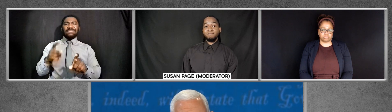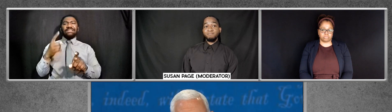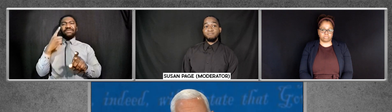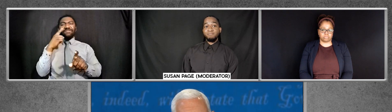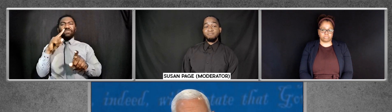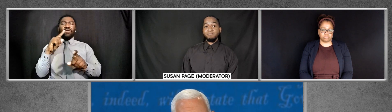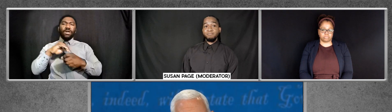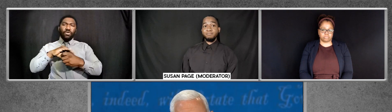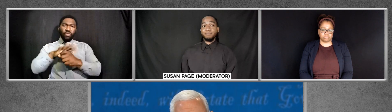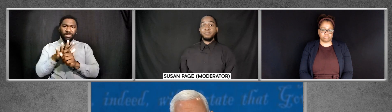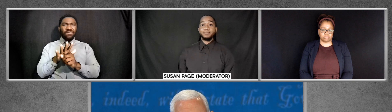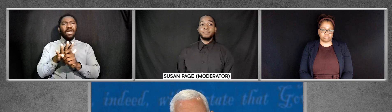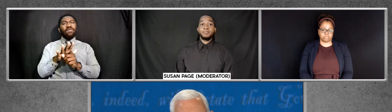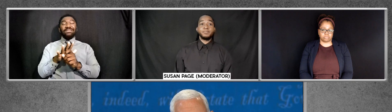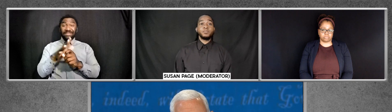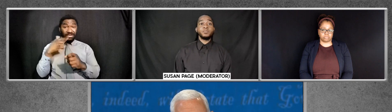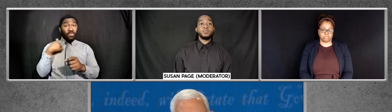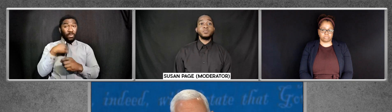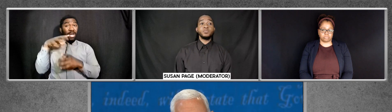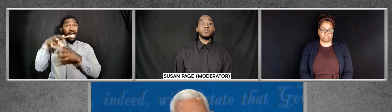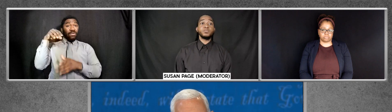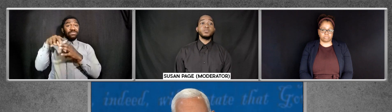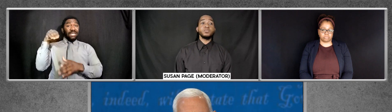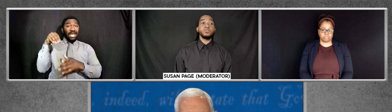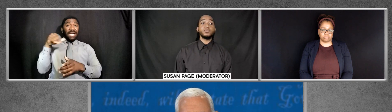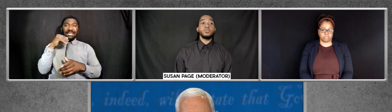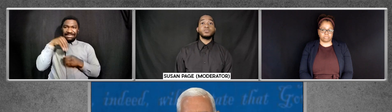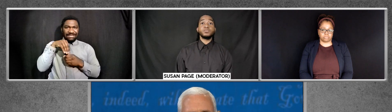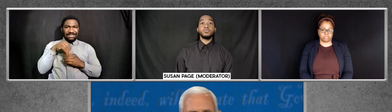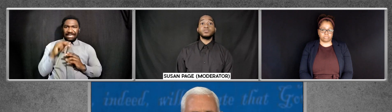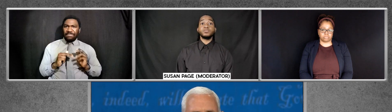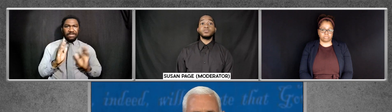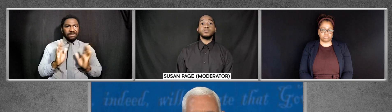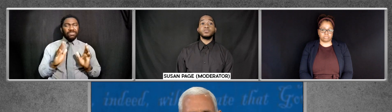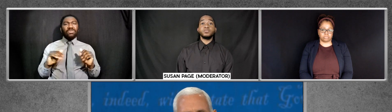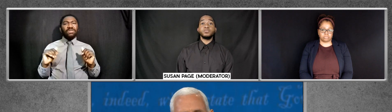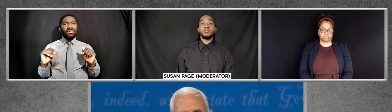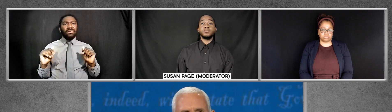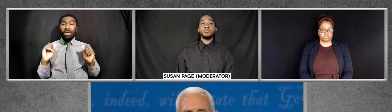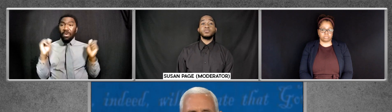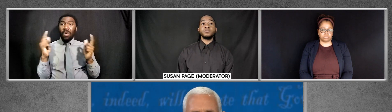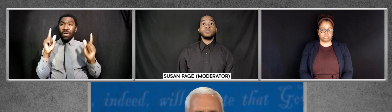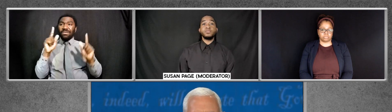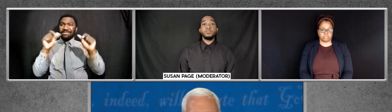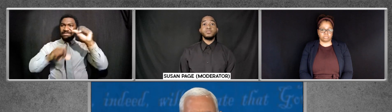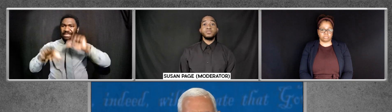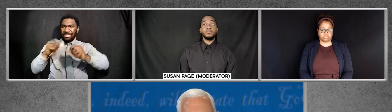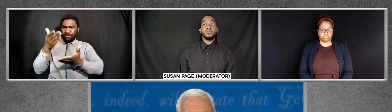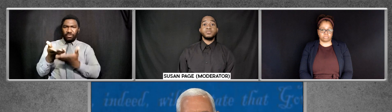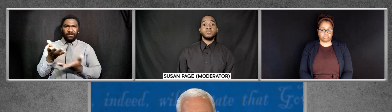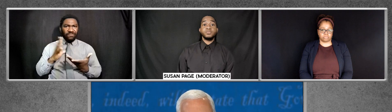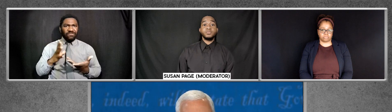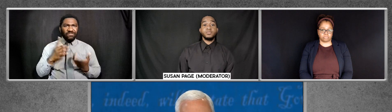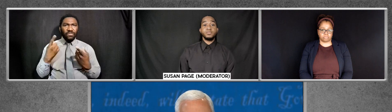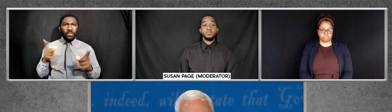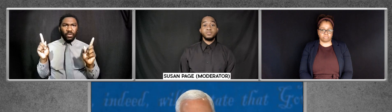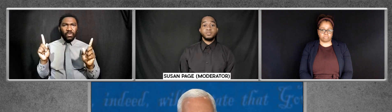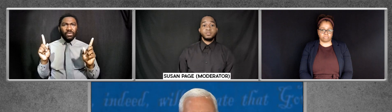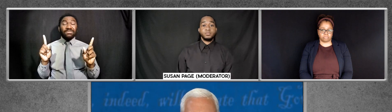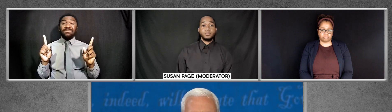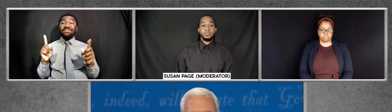which all of our scientists regularly and routinely advise. The difference here is President Trump and I trust the American